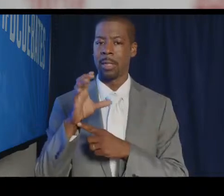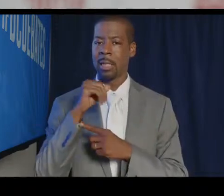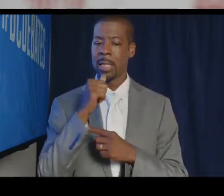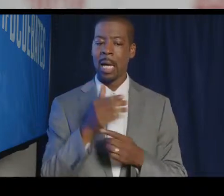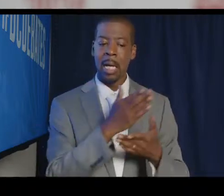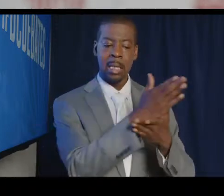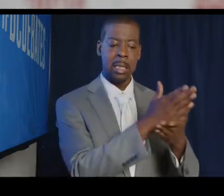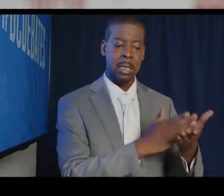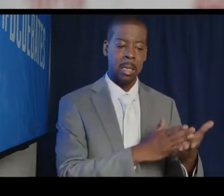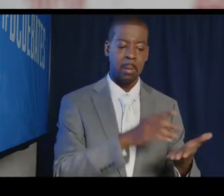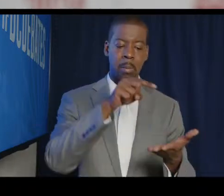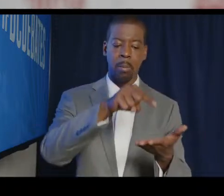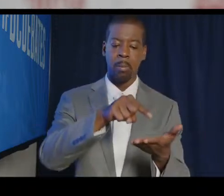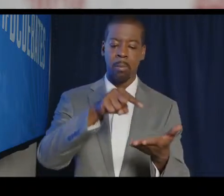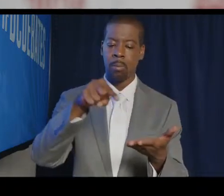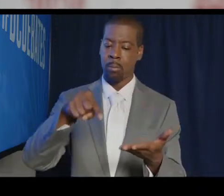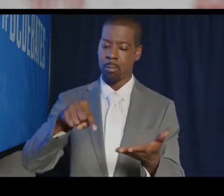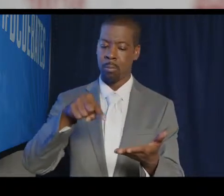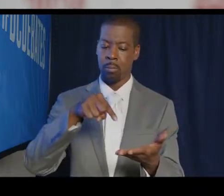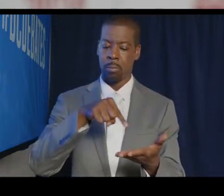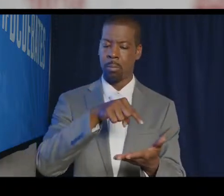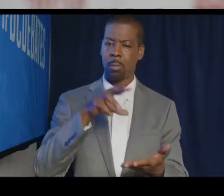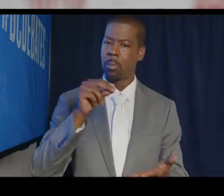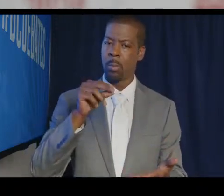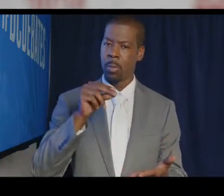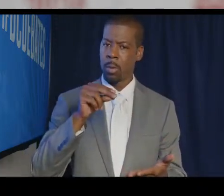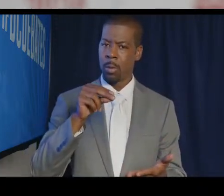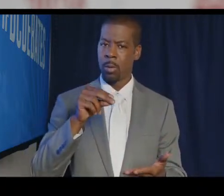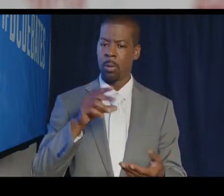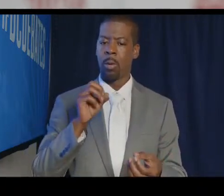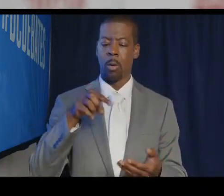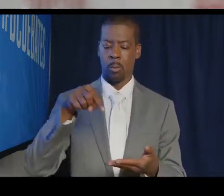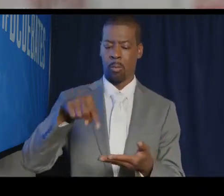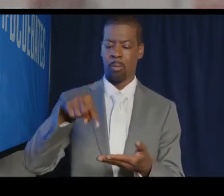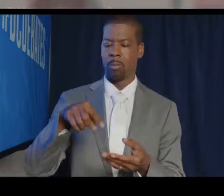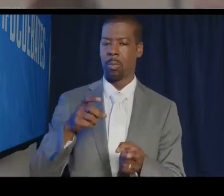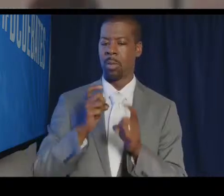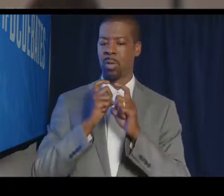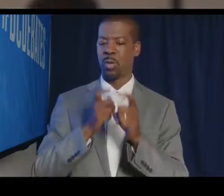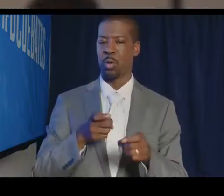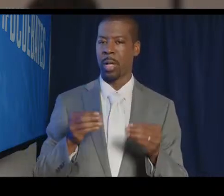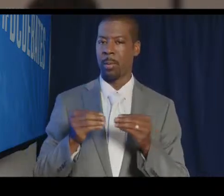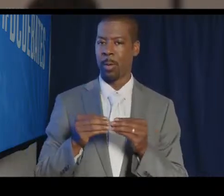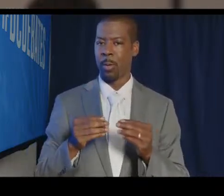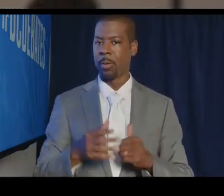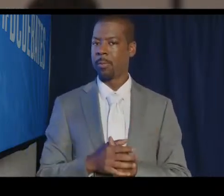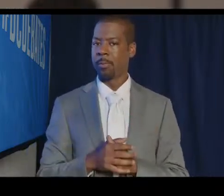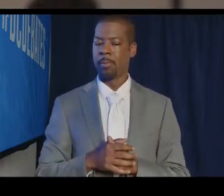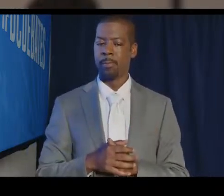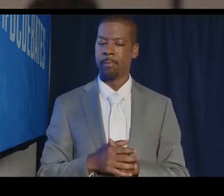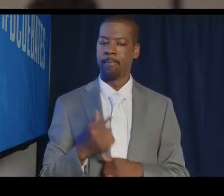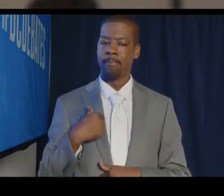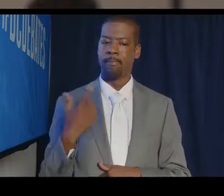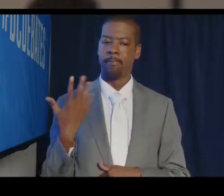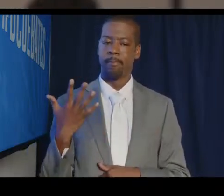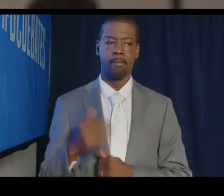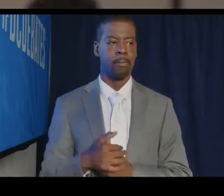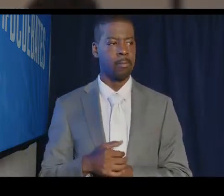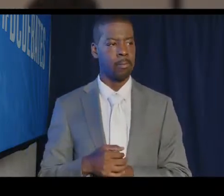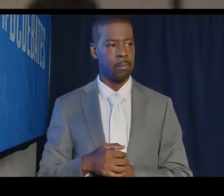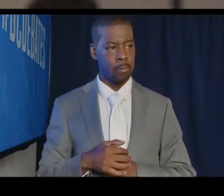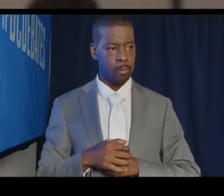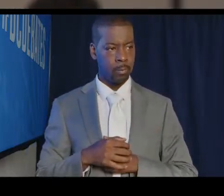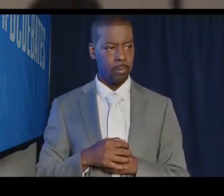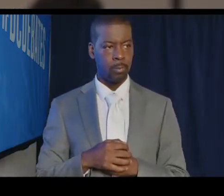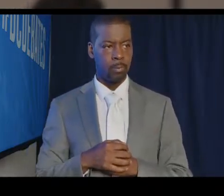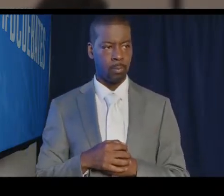pockets of the district or certain places where people donate more. I'll leave it there. Thank you, Mr. Moch. Next